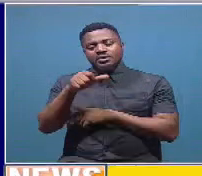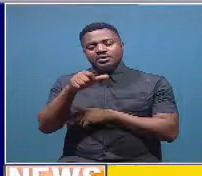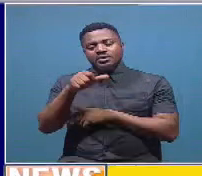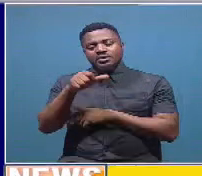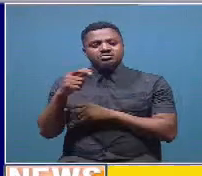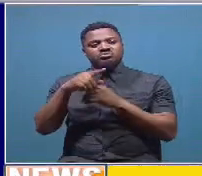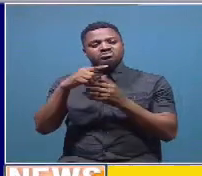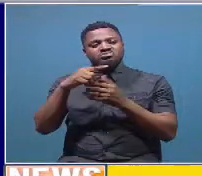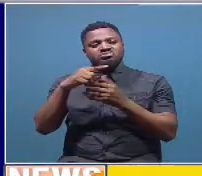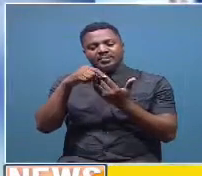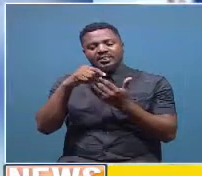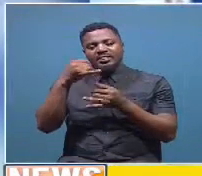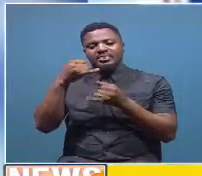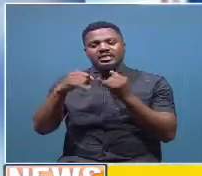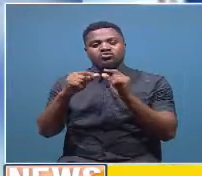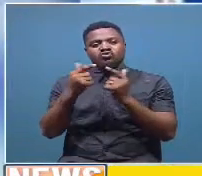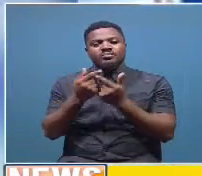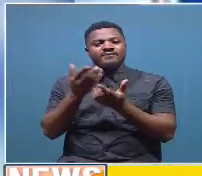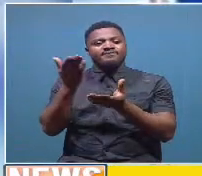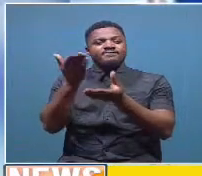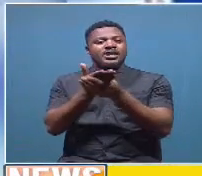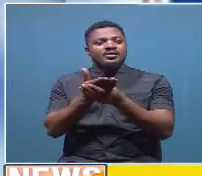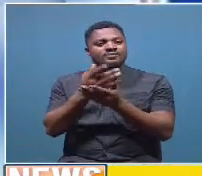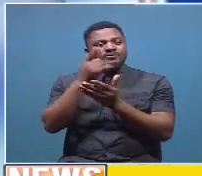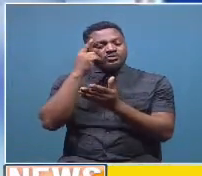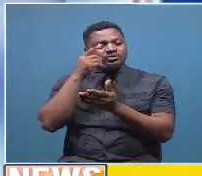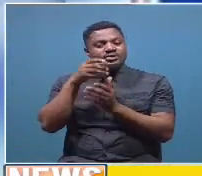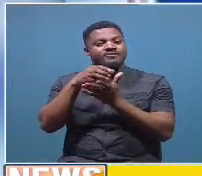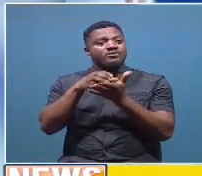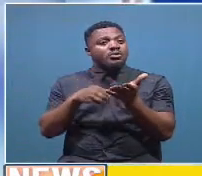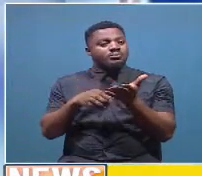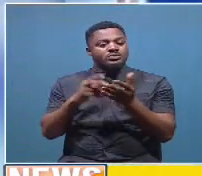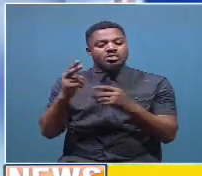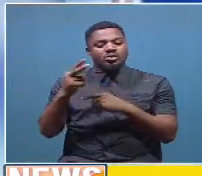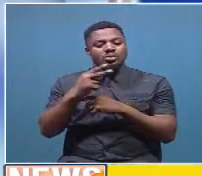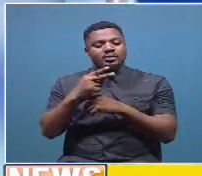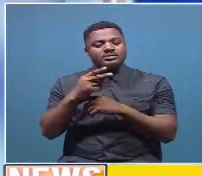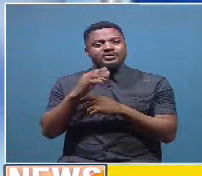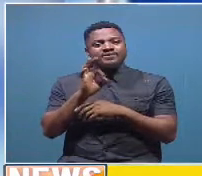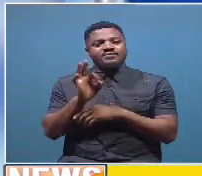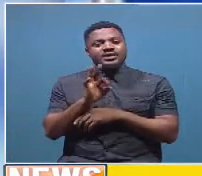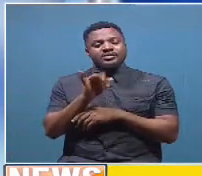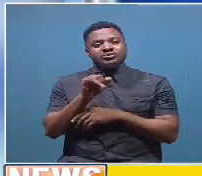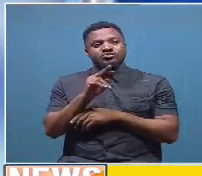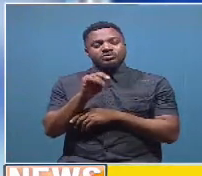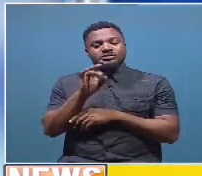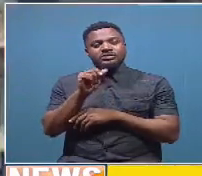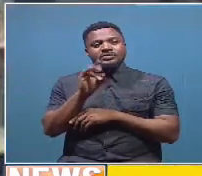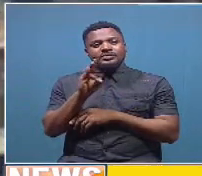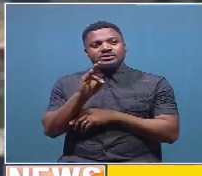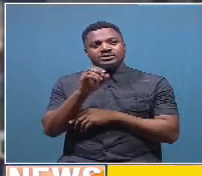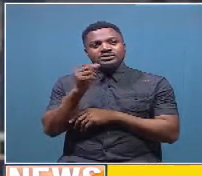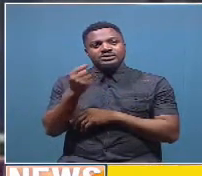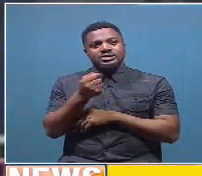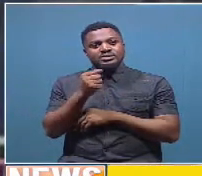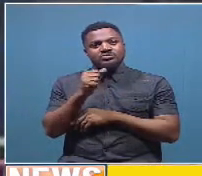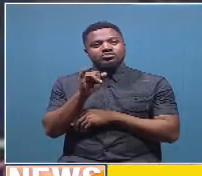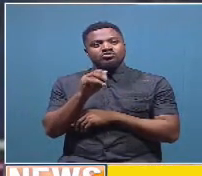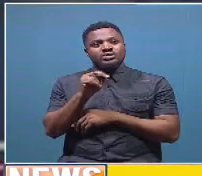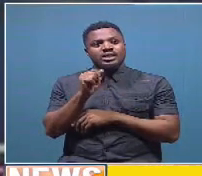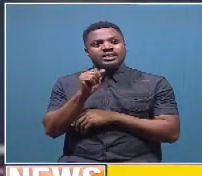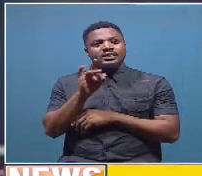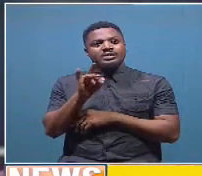were among the last group to file their forms. 2 days, that is Friday, June 17 and Saturday, June